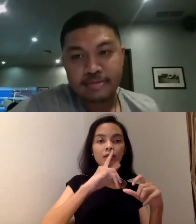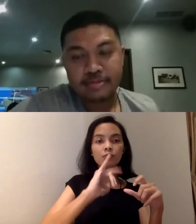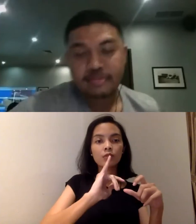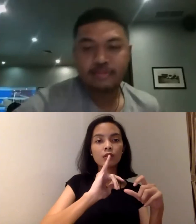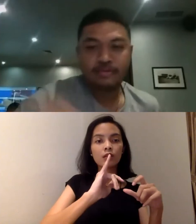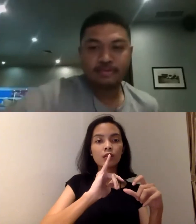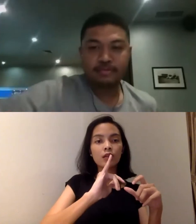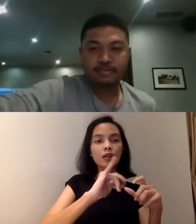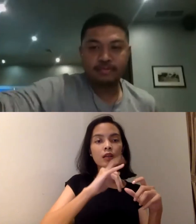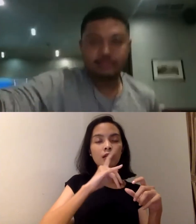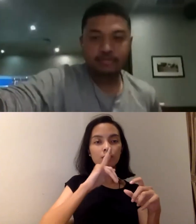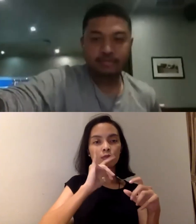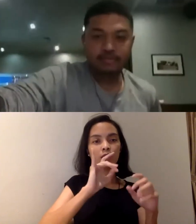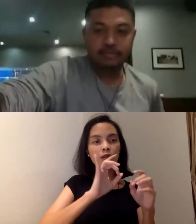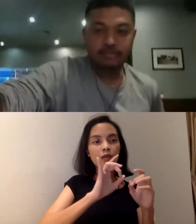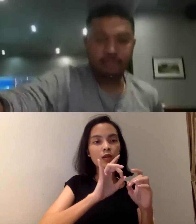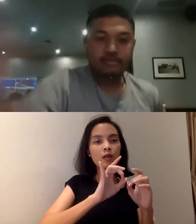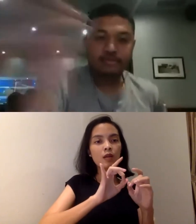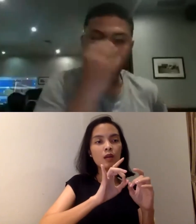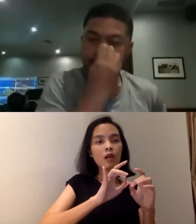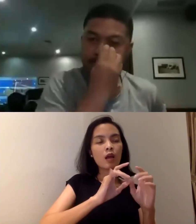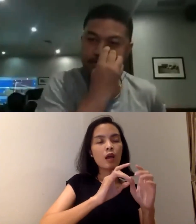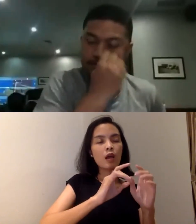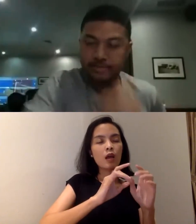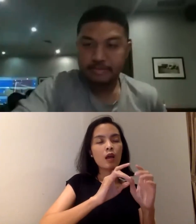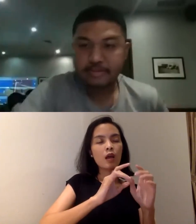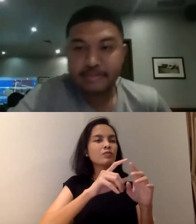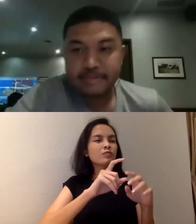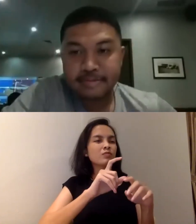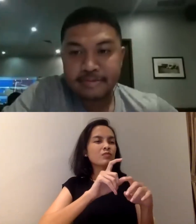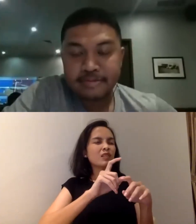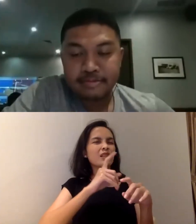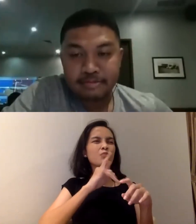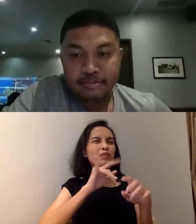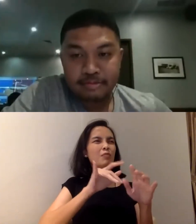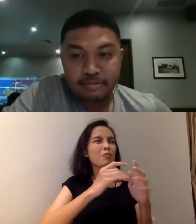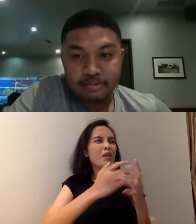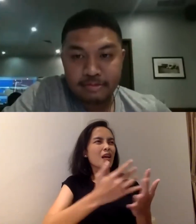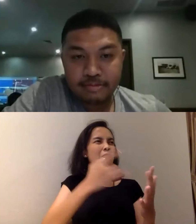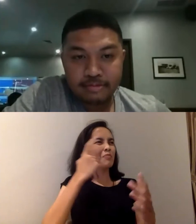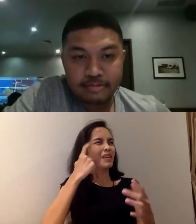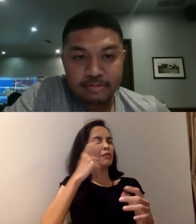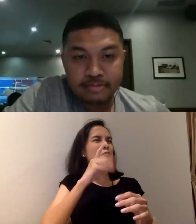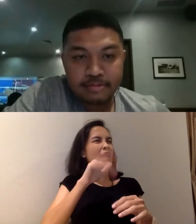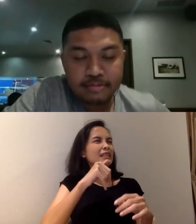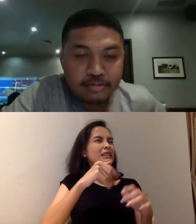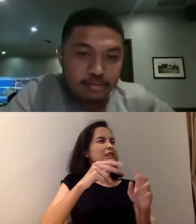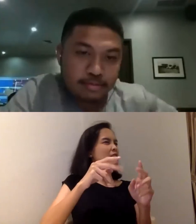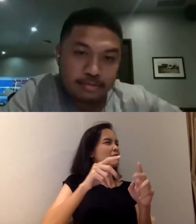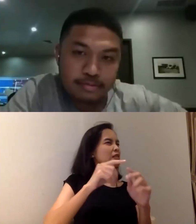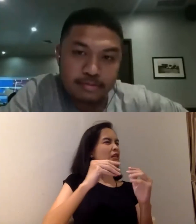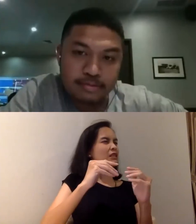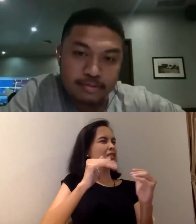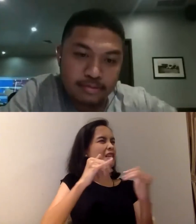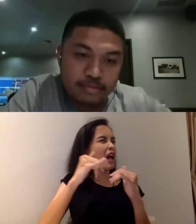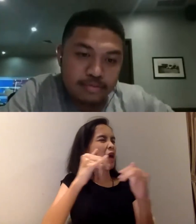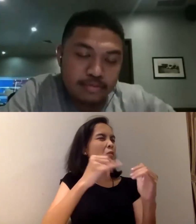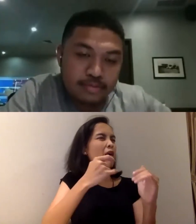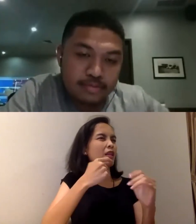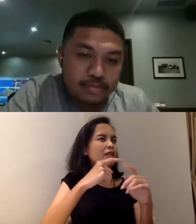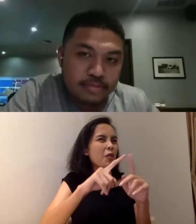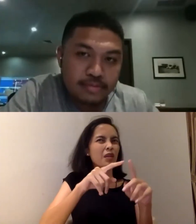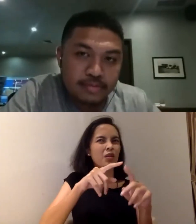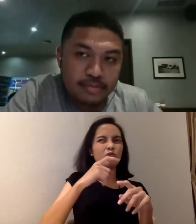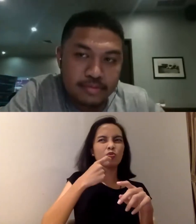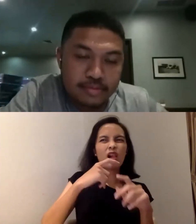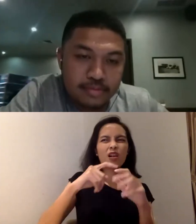heteronormative society versus what the queer community feel. And I would like to push back on that. And I